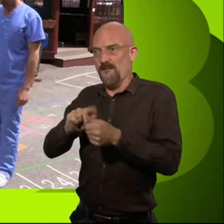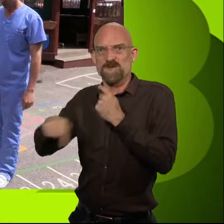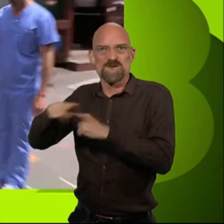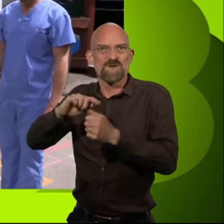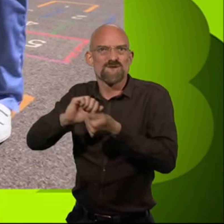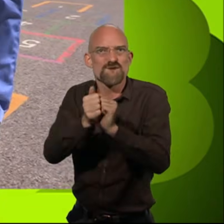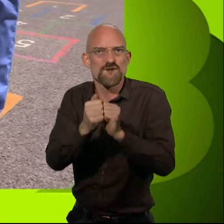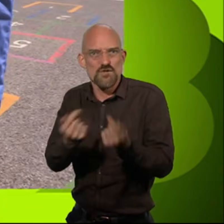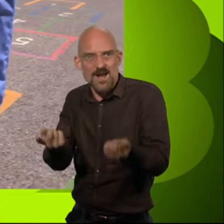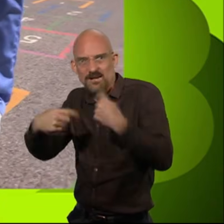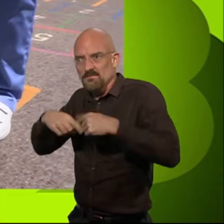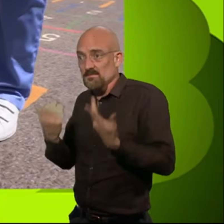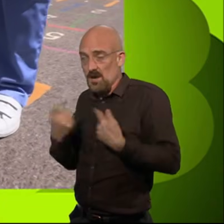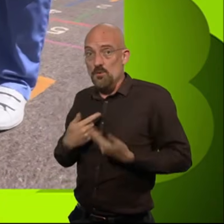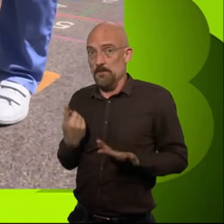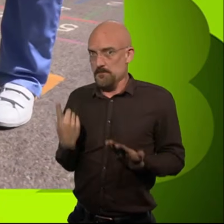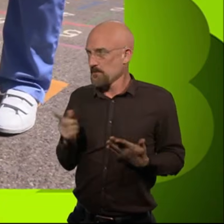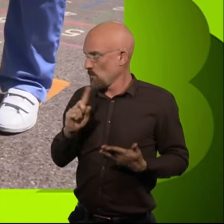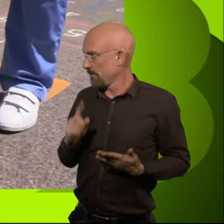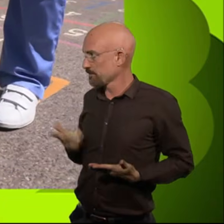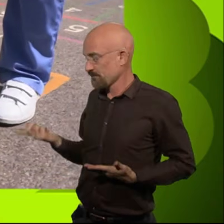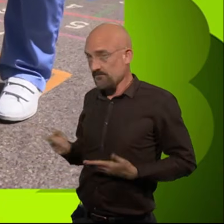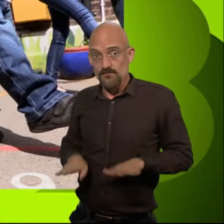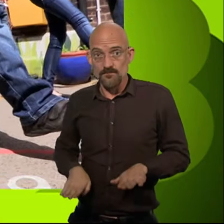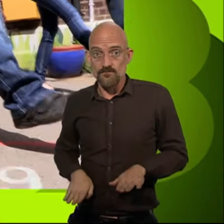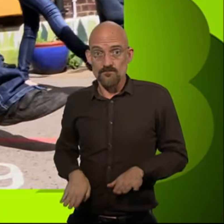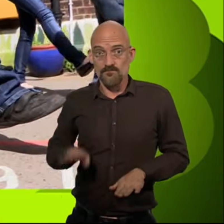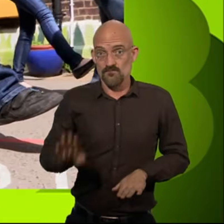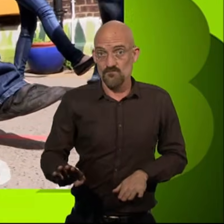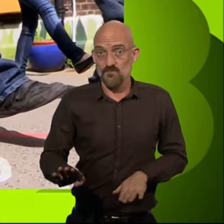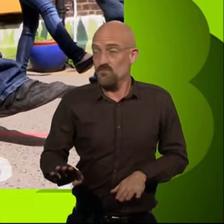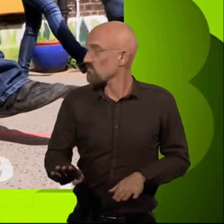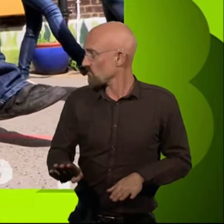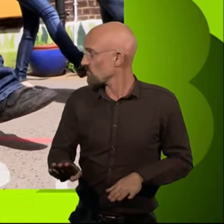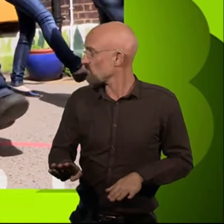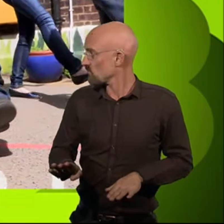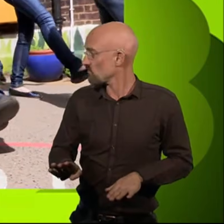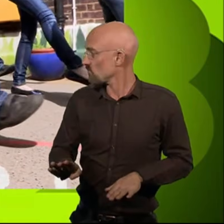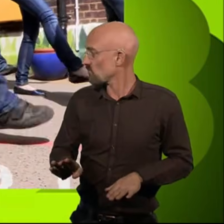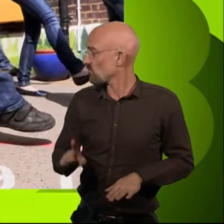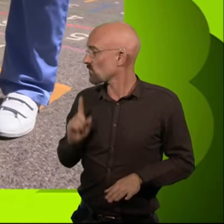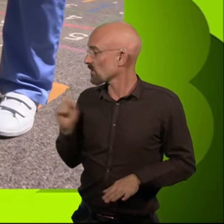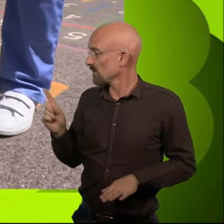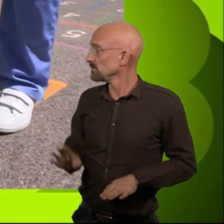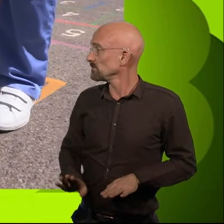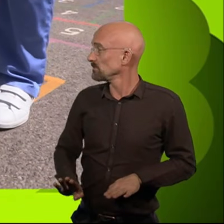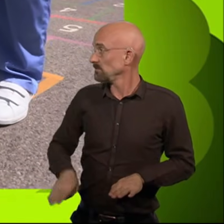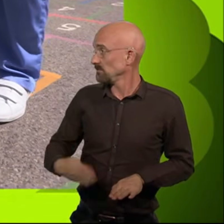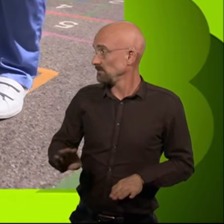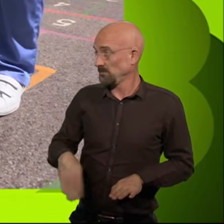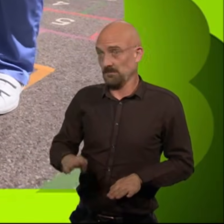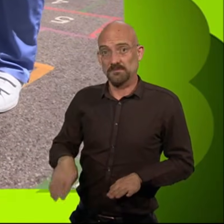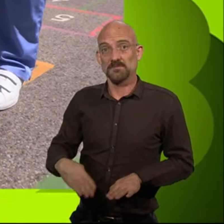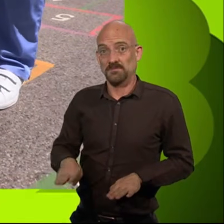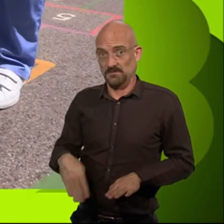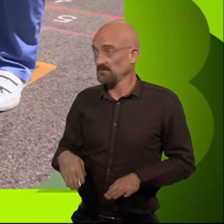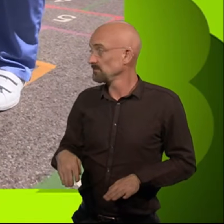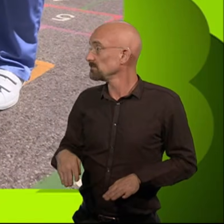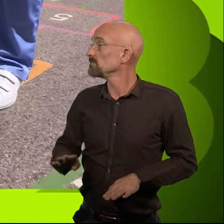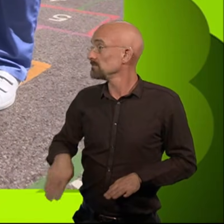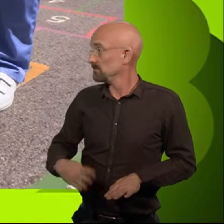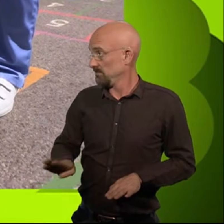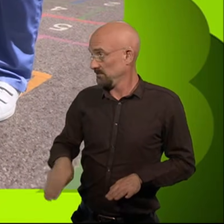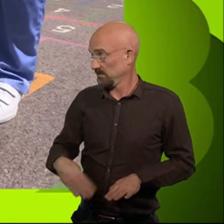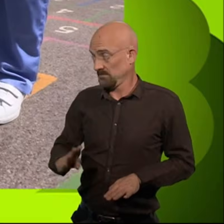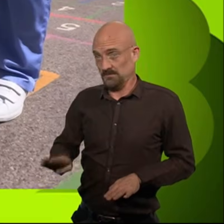So I want you to take your right foot, stick it out in front of you, and now I want you to make circles like that clockwise. So if you're looking at a